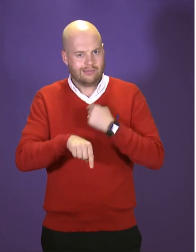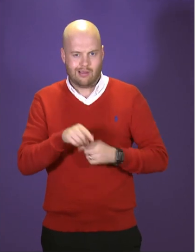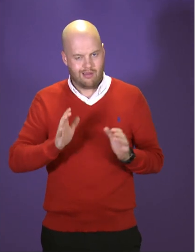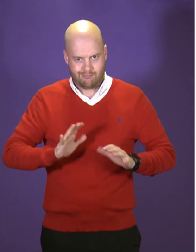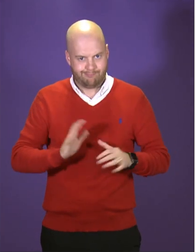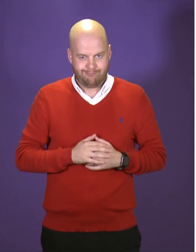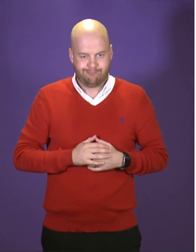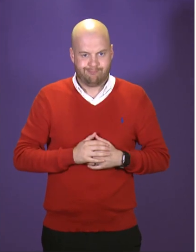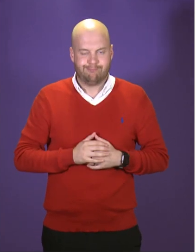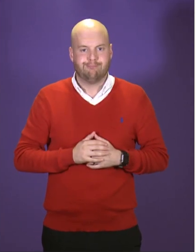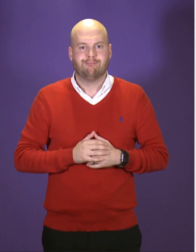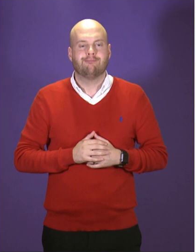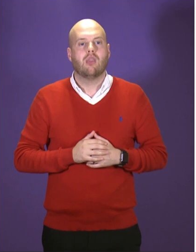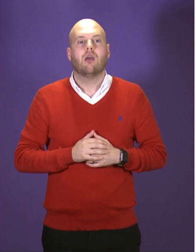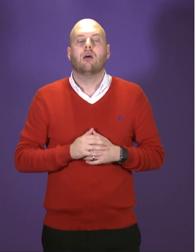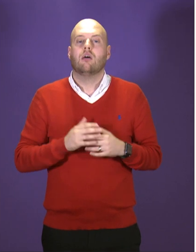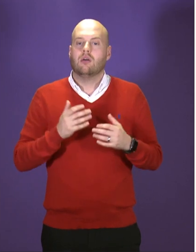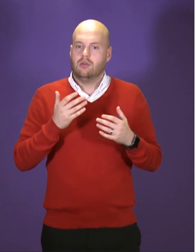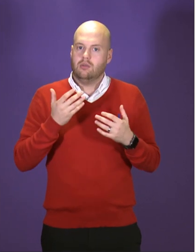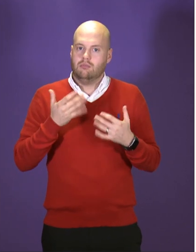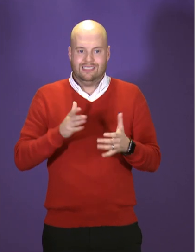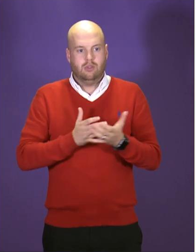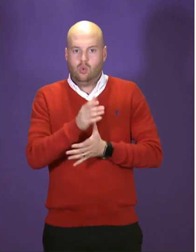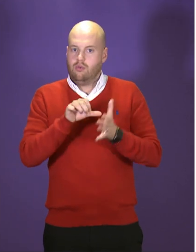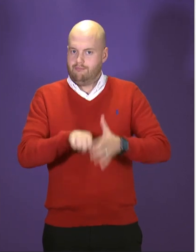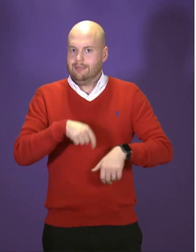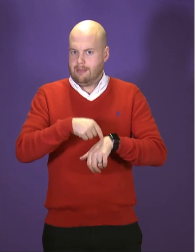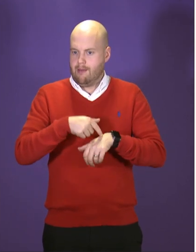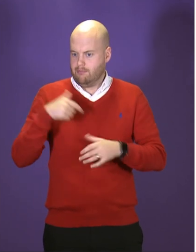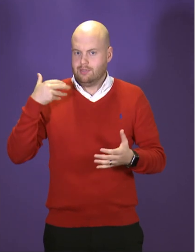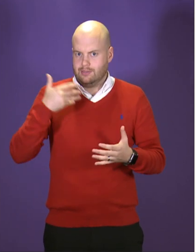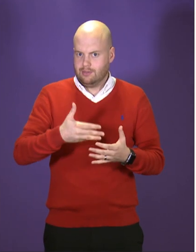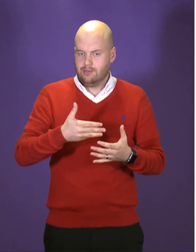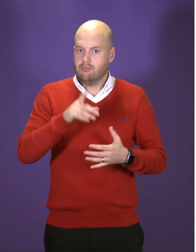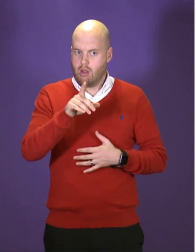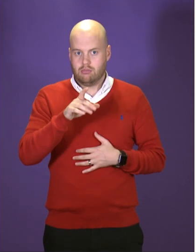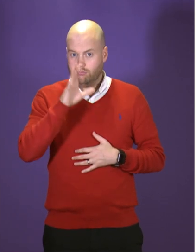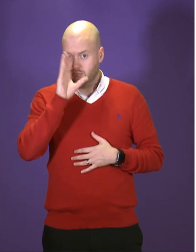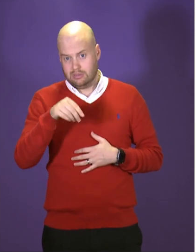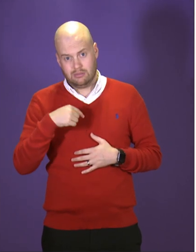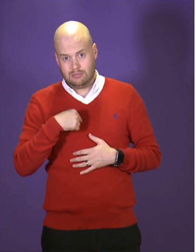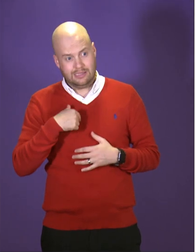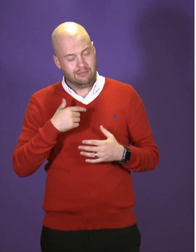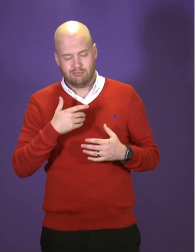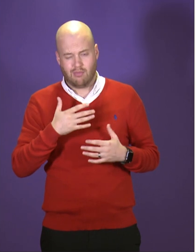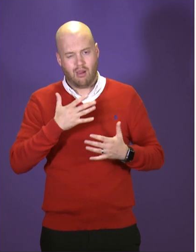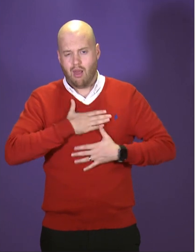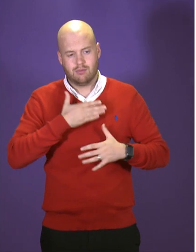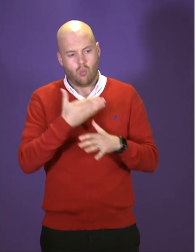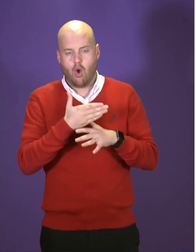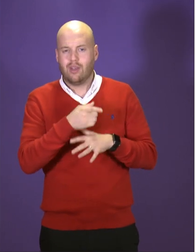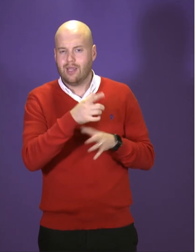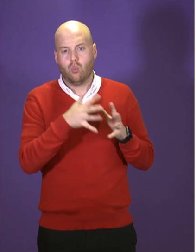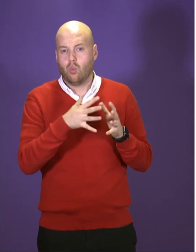with the bricks and the mortar and the concrete. I certainly loved working on the Whitworth project with gifted architects,